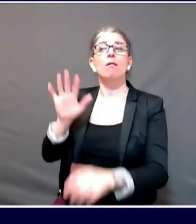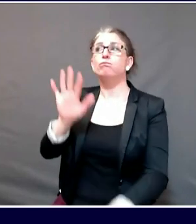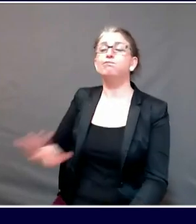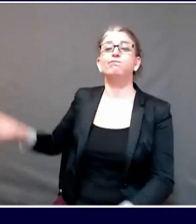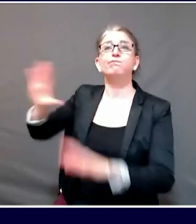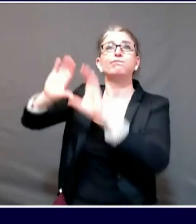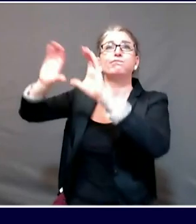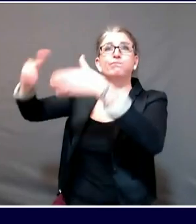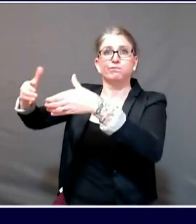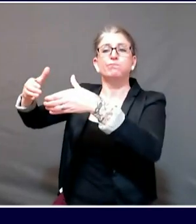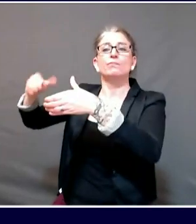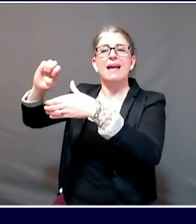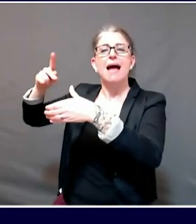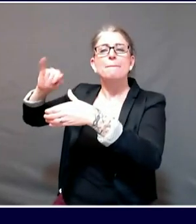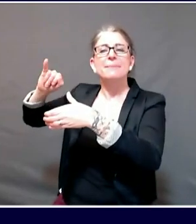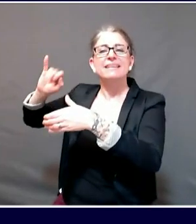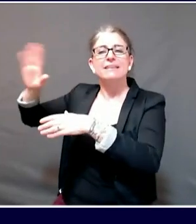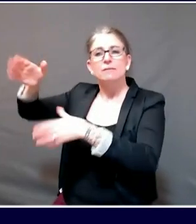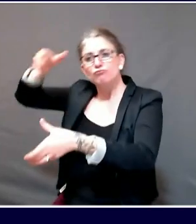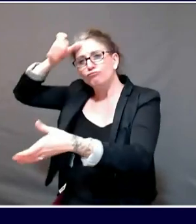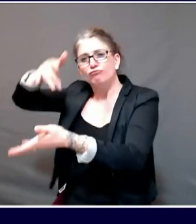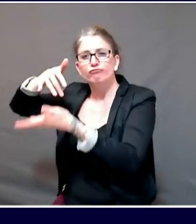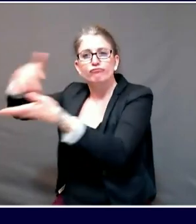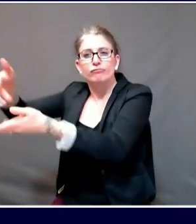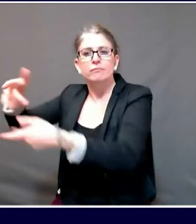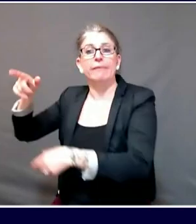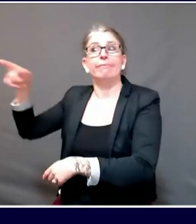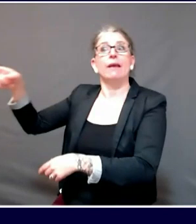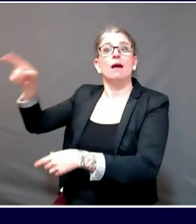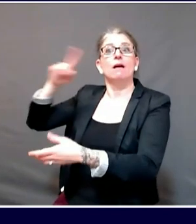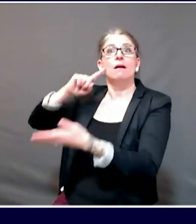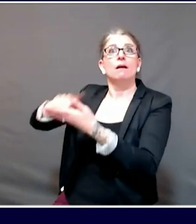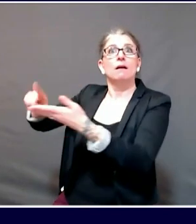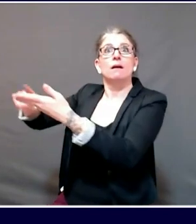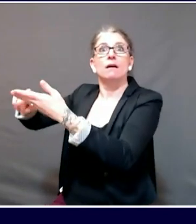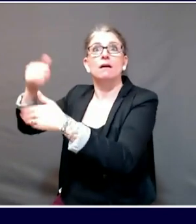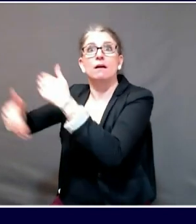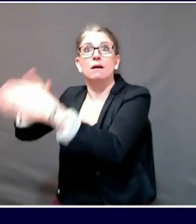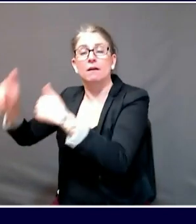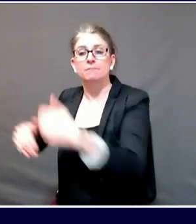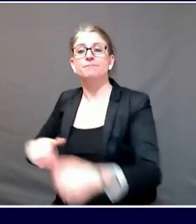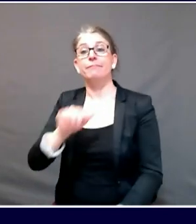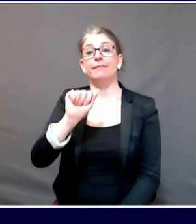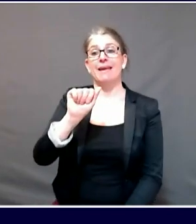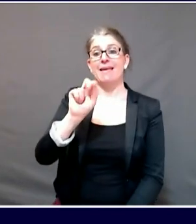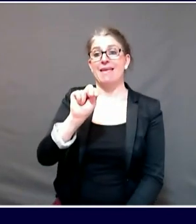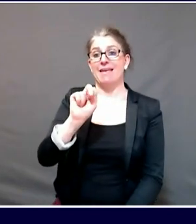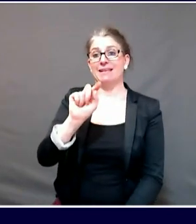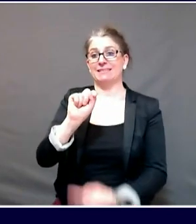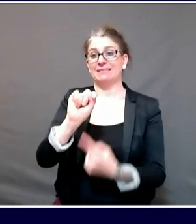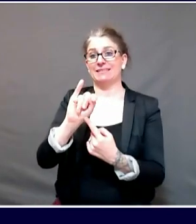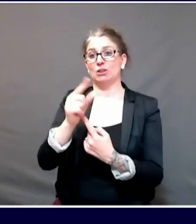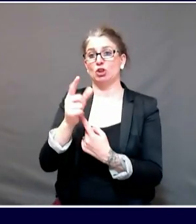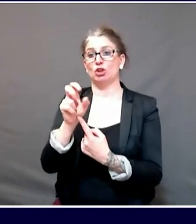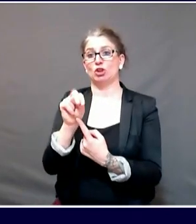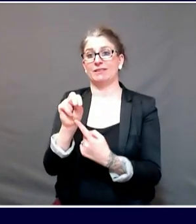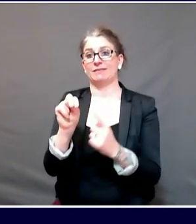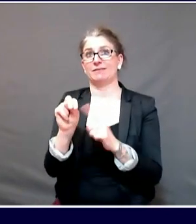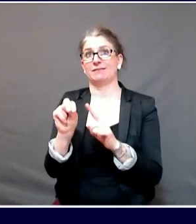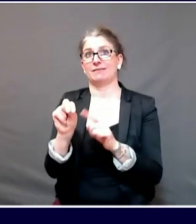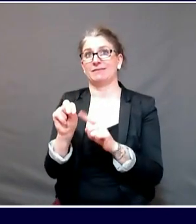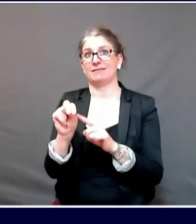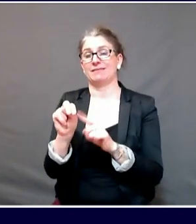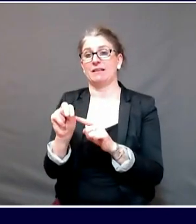test is considered a probable case unless it is later confirmed by a PCR test, which many are. And then,